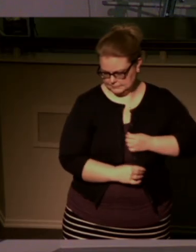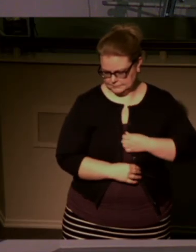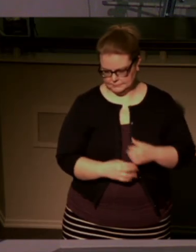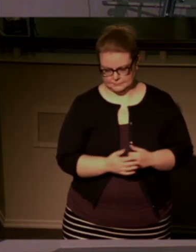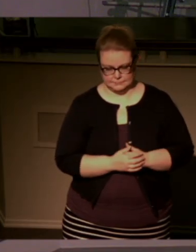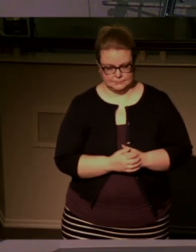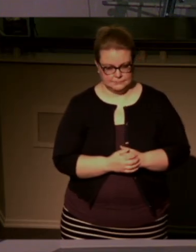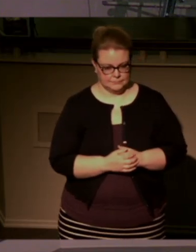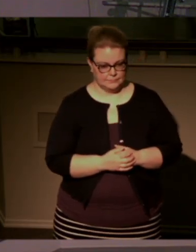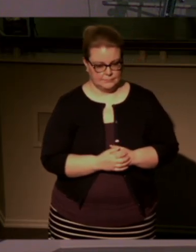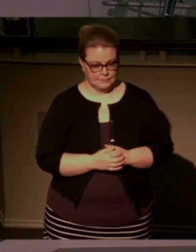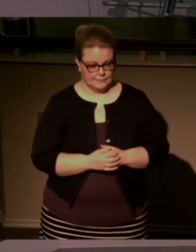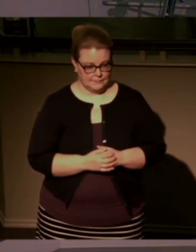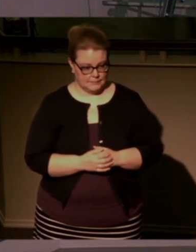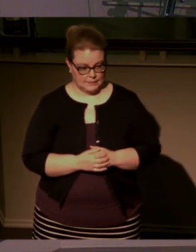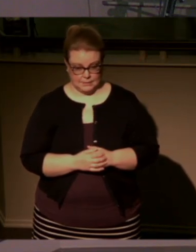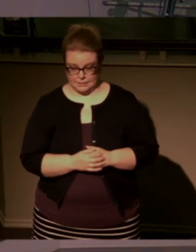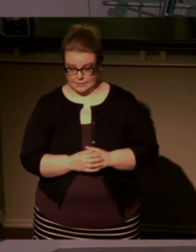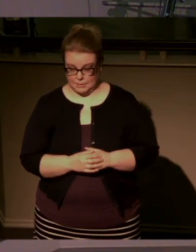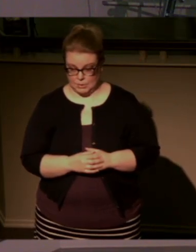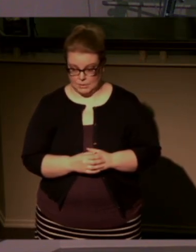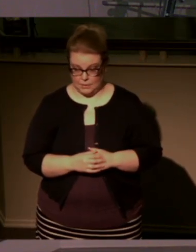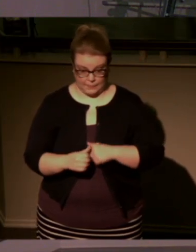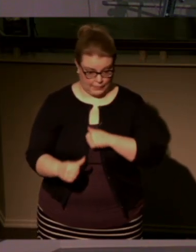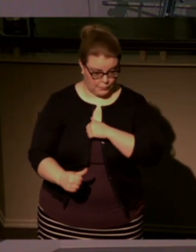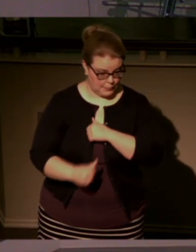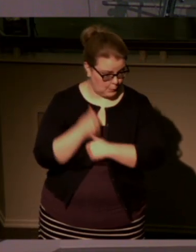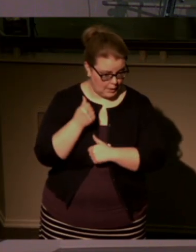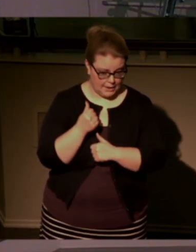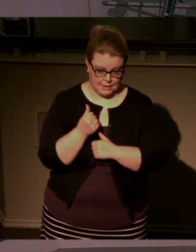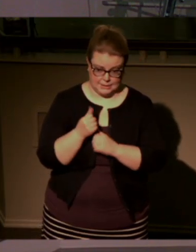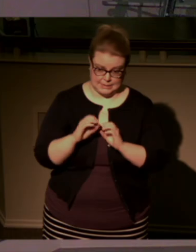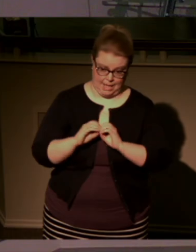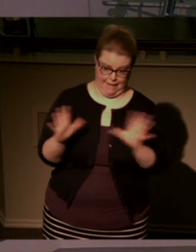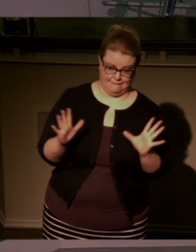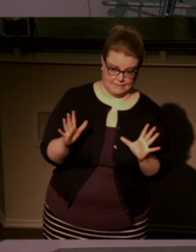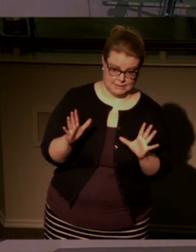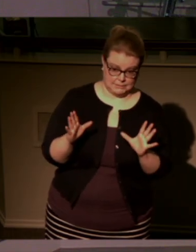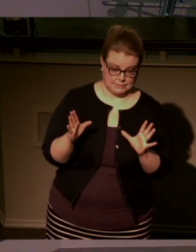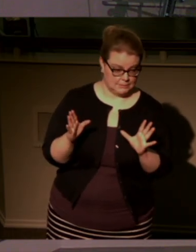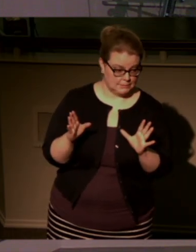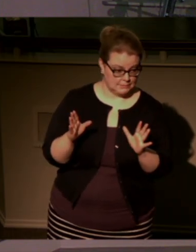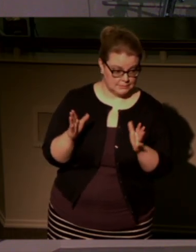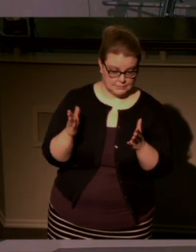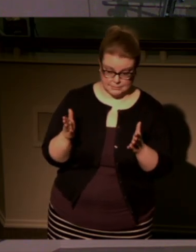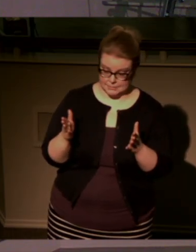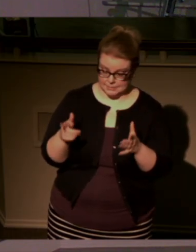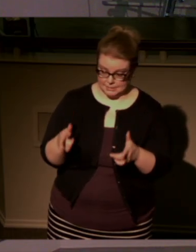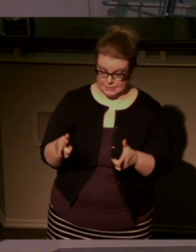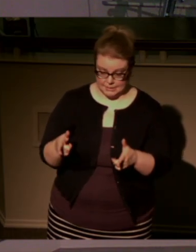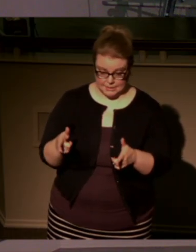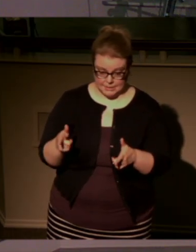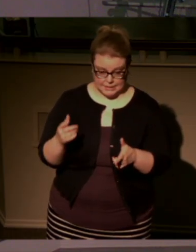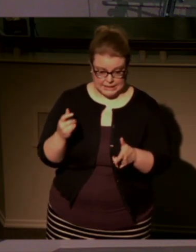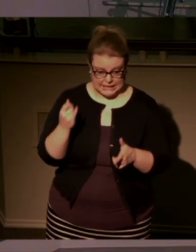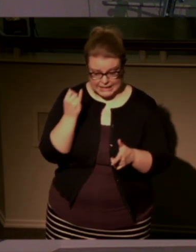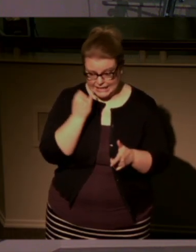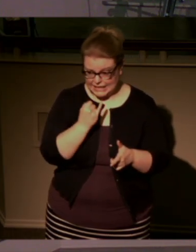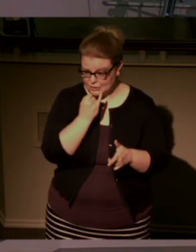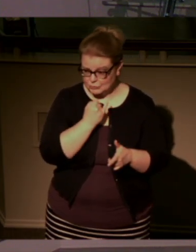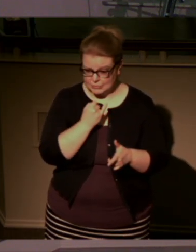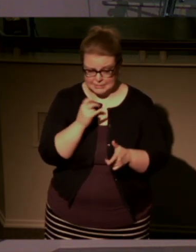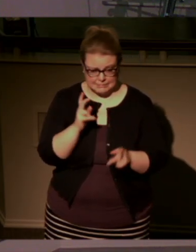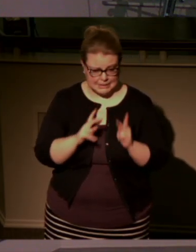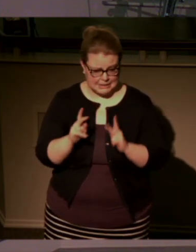The threat is clear. They are small arms